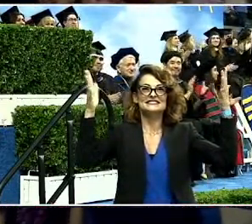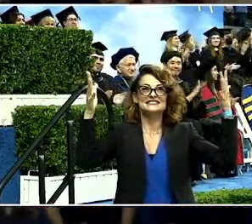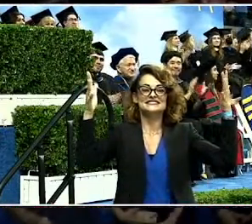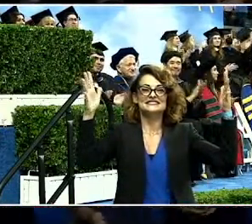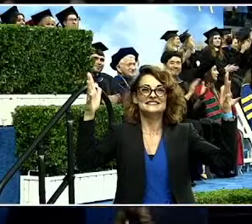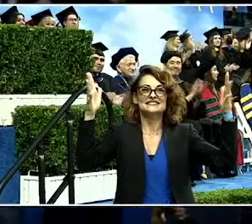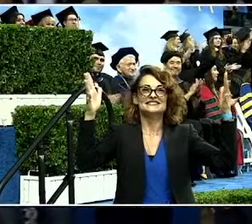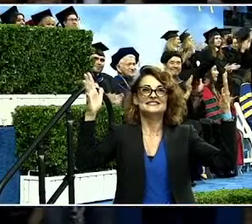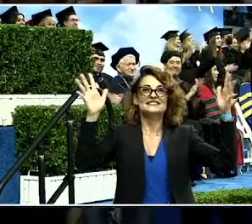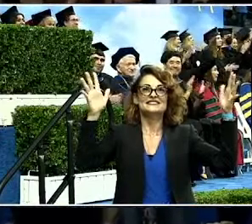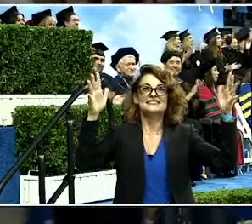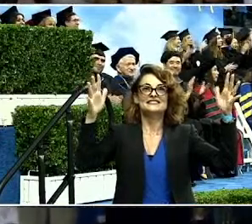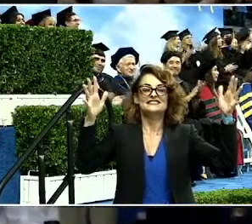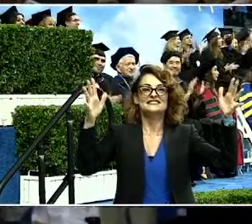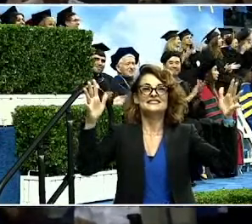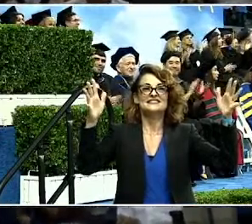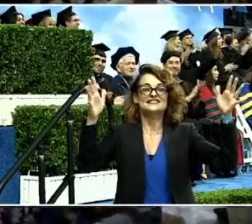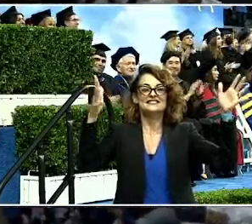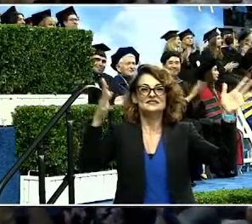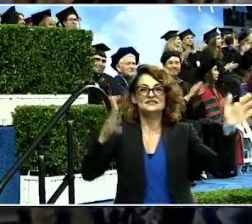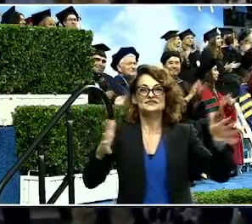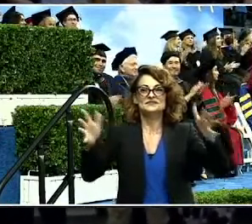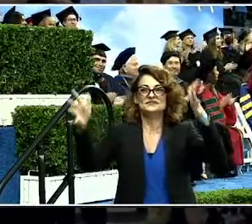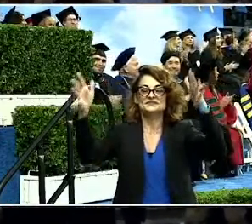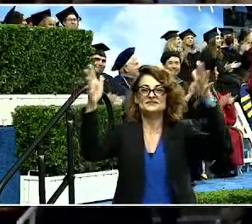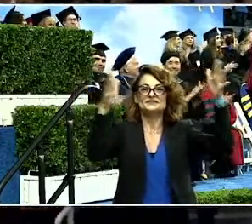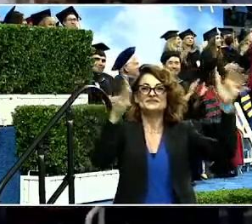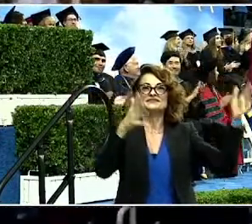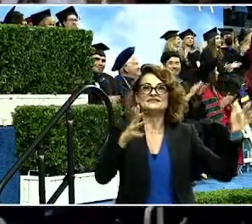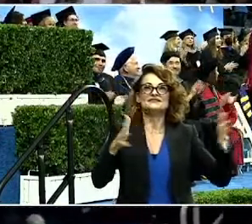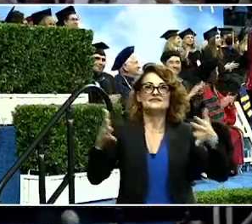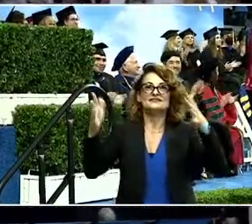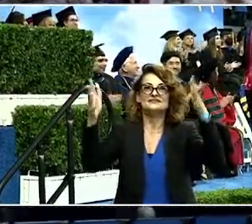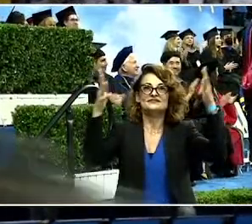Graduates, please join me and acknowledge your guests.